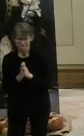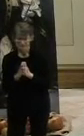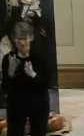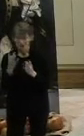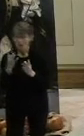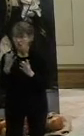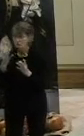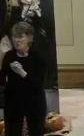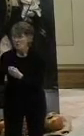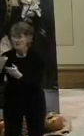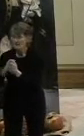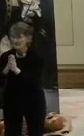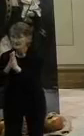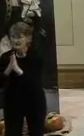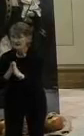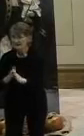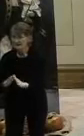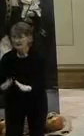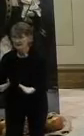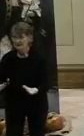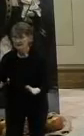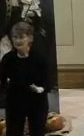Go in